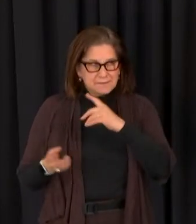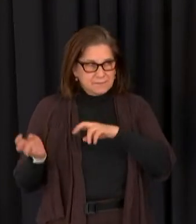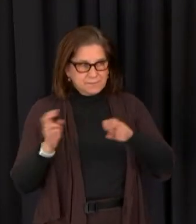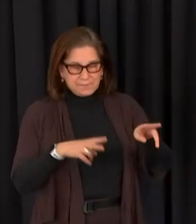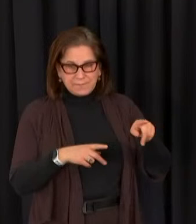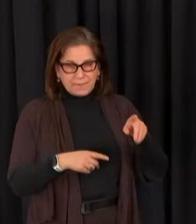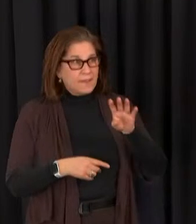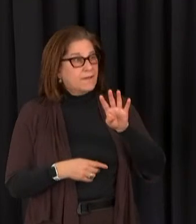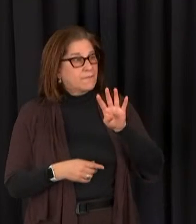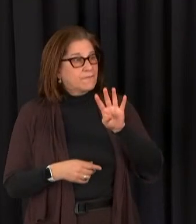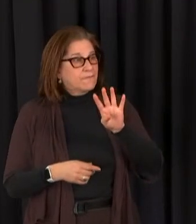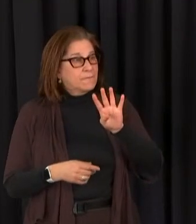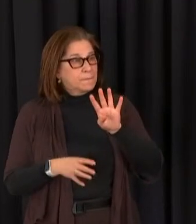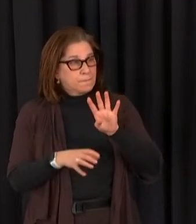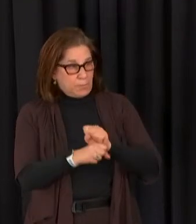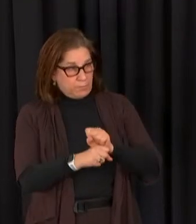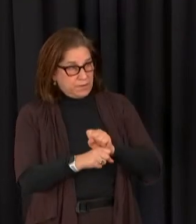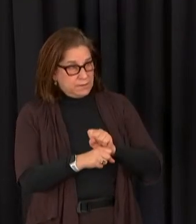we request